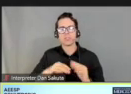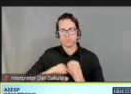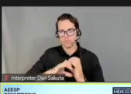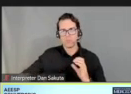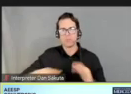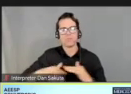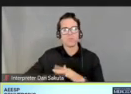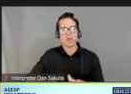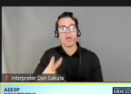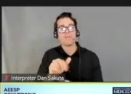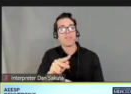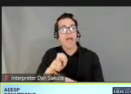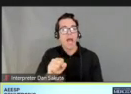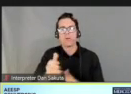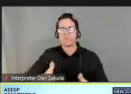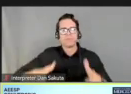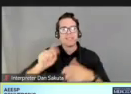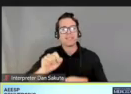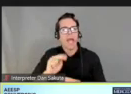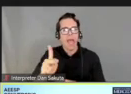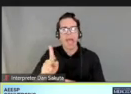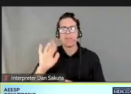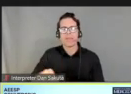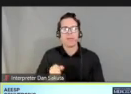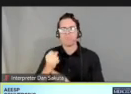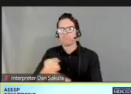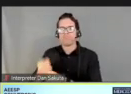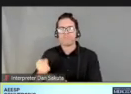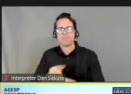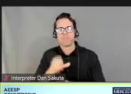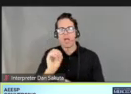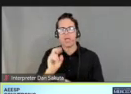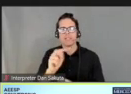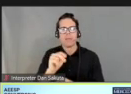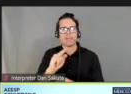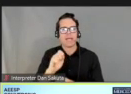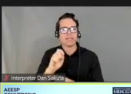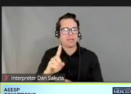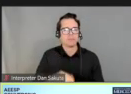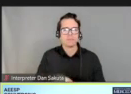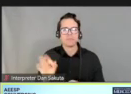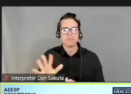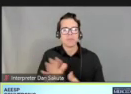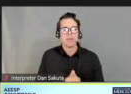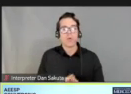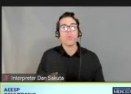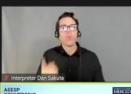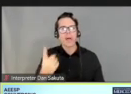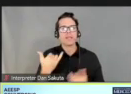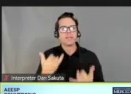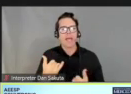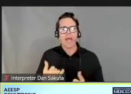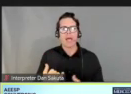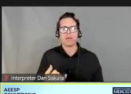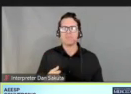the meters have been contaminated. And one of the questions that is afflicting these communities now is, how